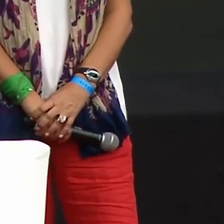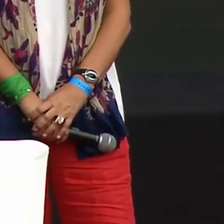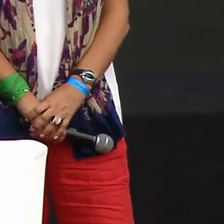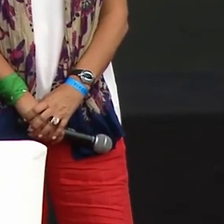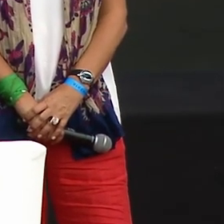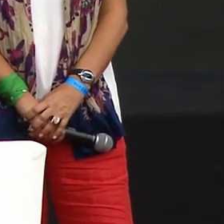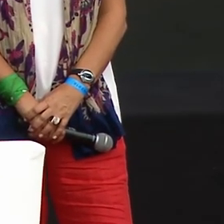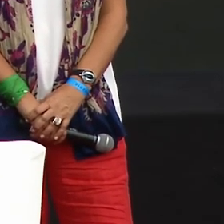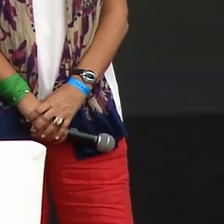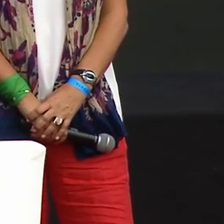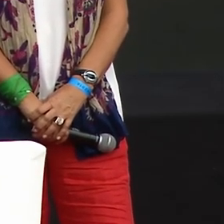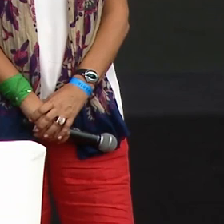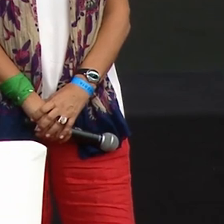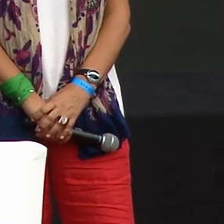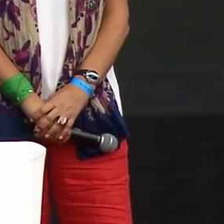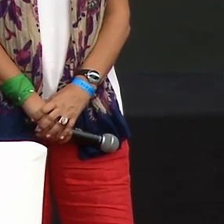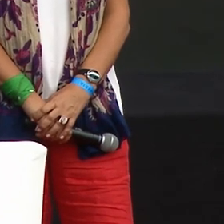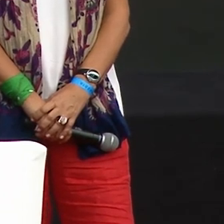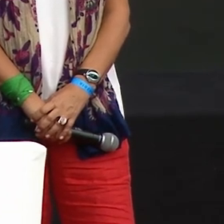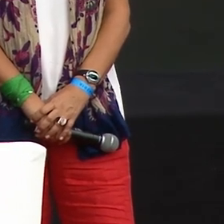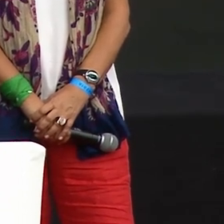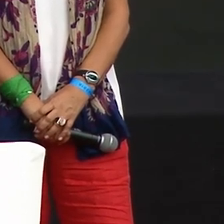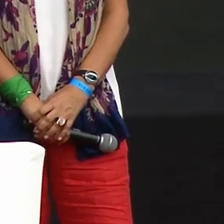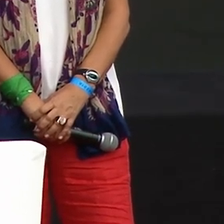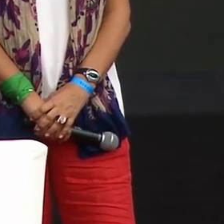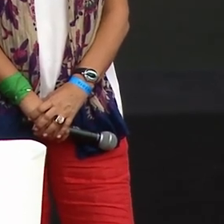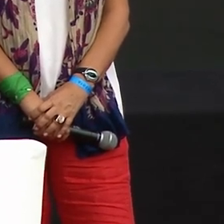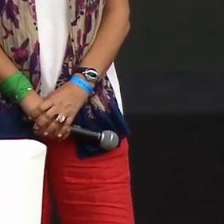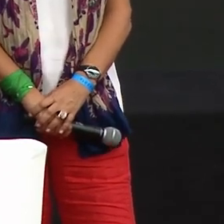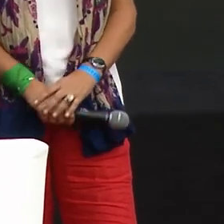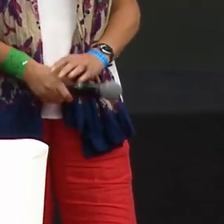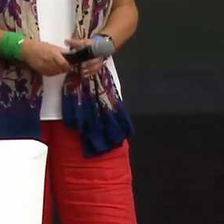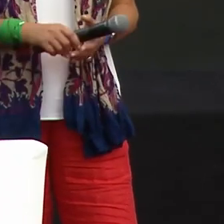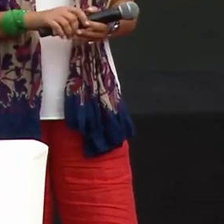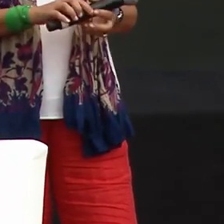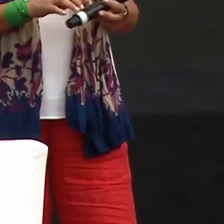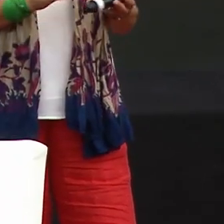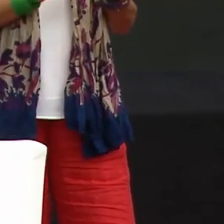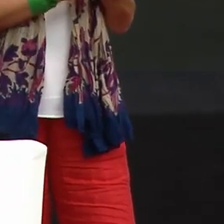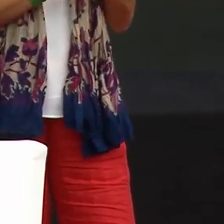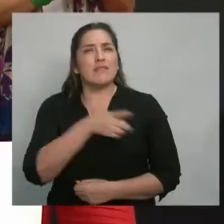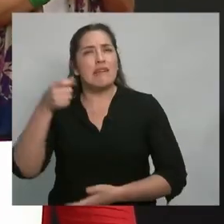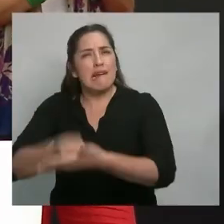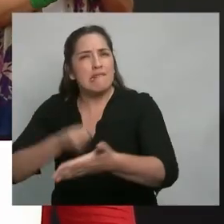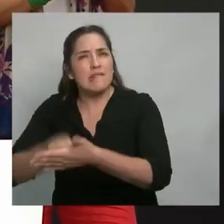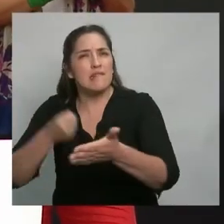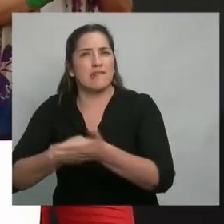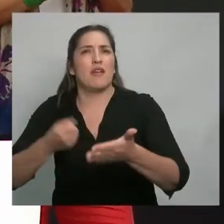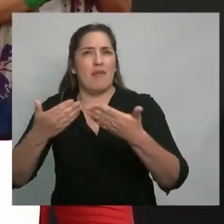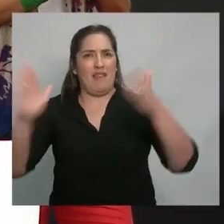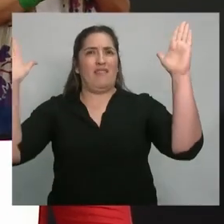para con una gran ovación saludar al pueblo palestino y a su lucha por la libertad.